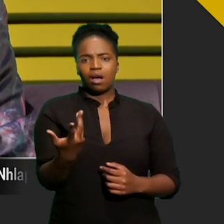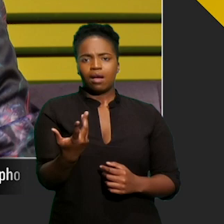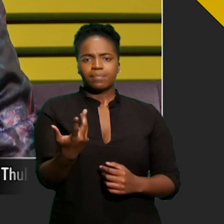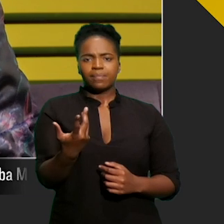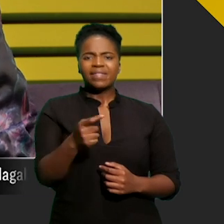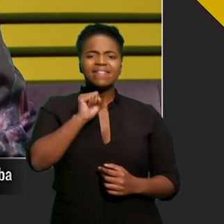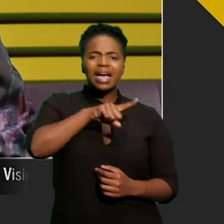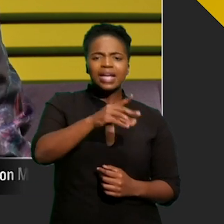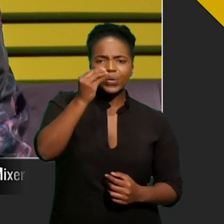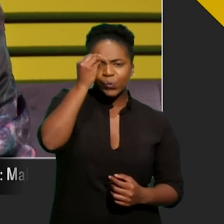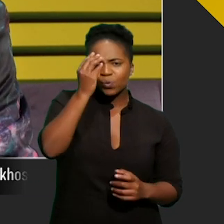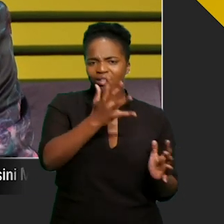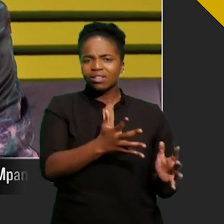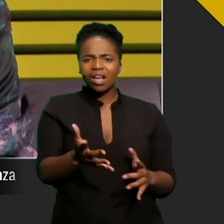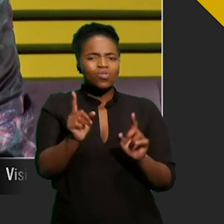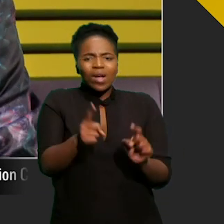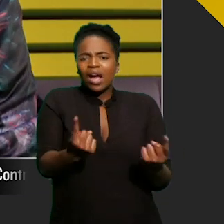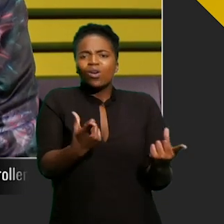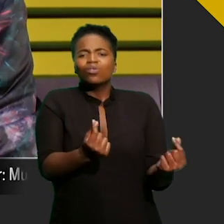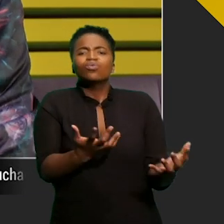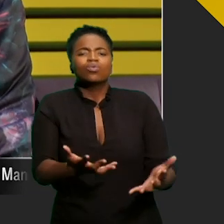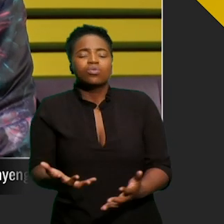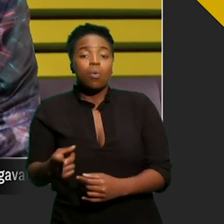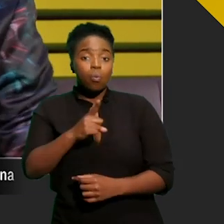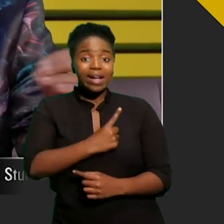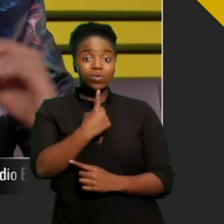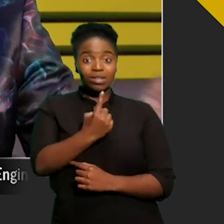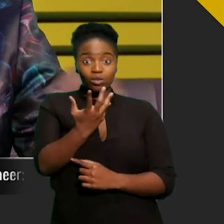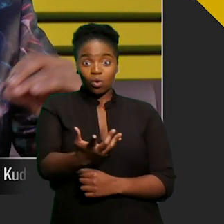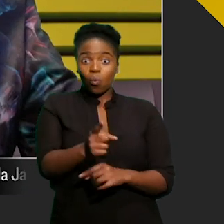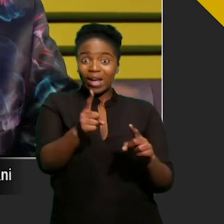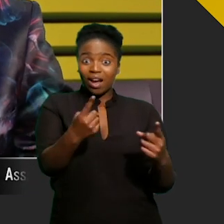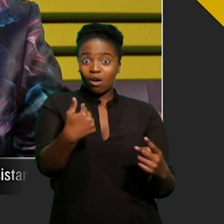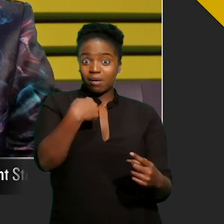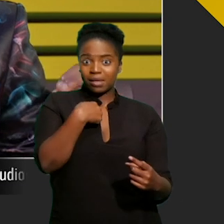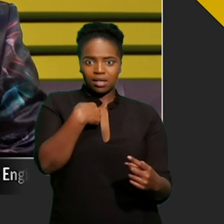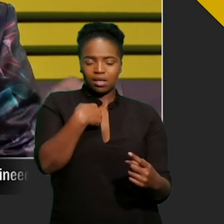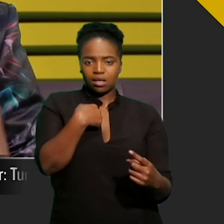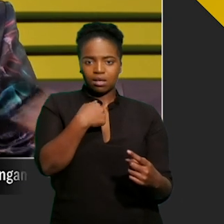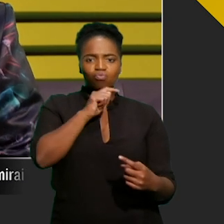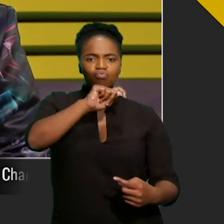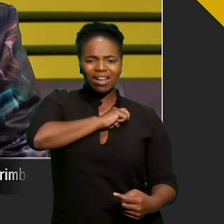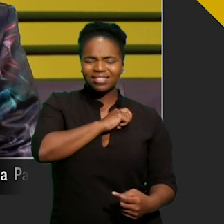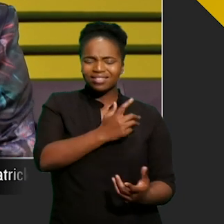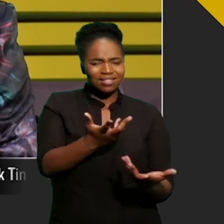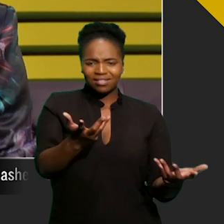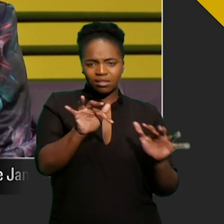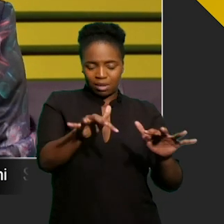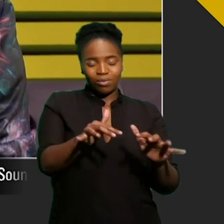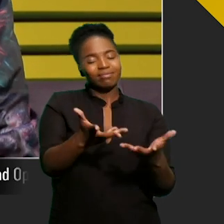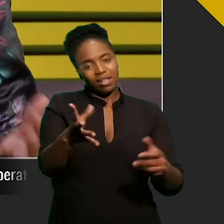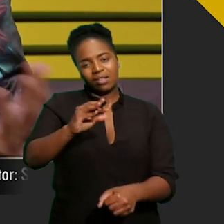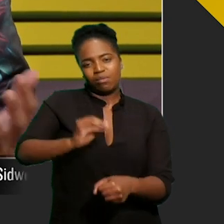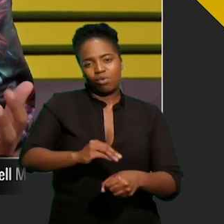of fake news and all of that. Yeah. And we cannot get there, because the moment you start saying that we cannot be trusted, the institution, don't trust these people, that's